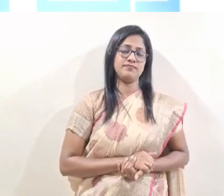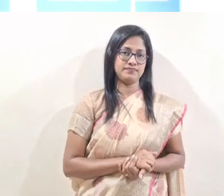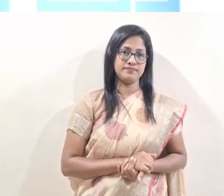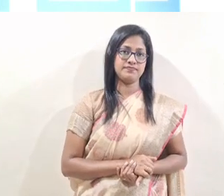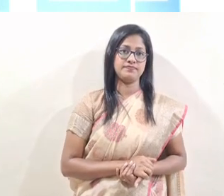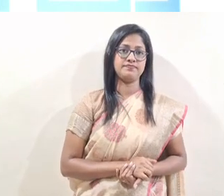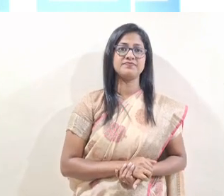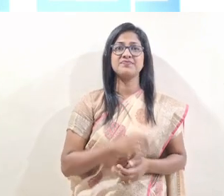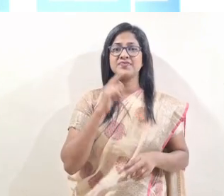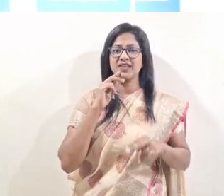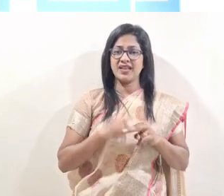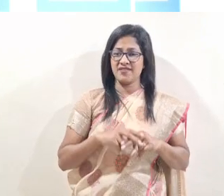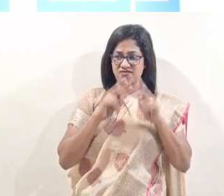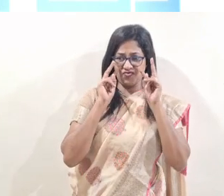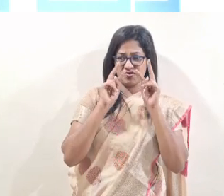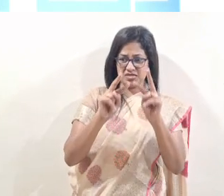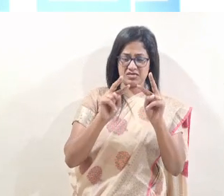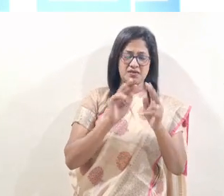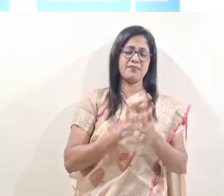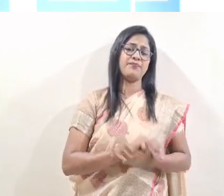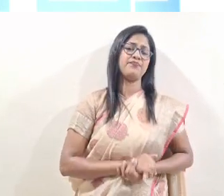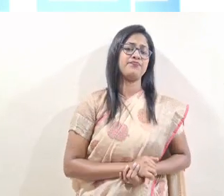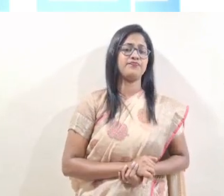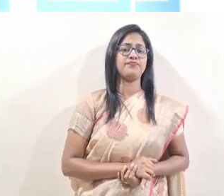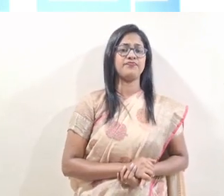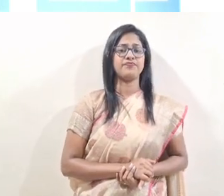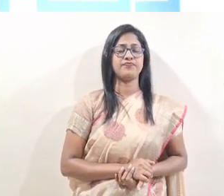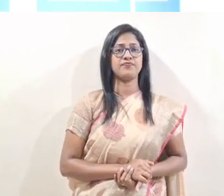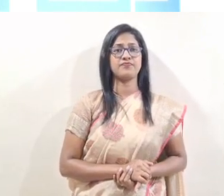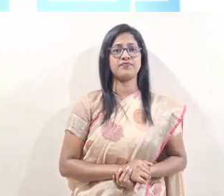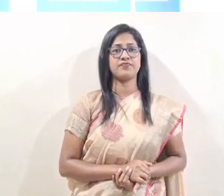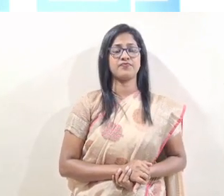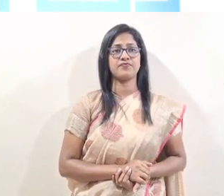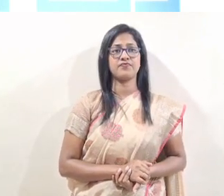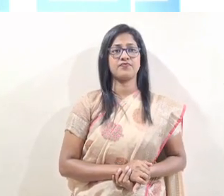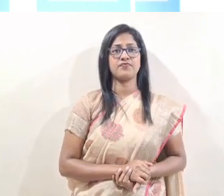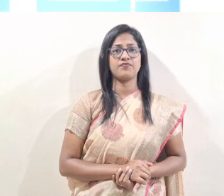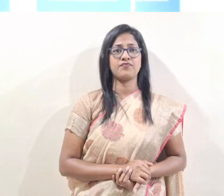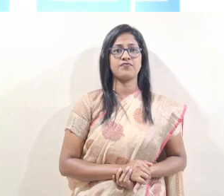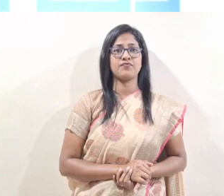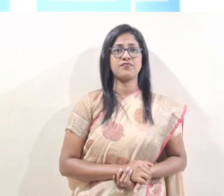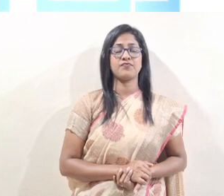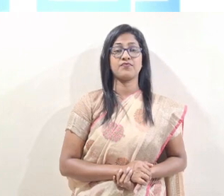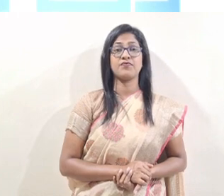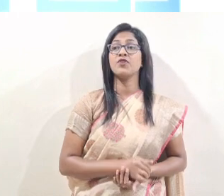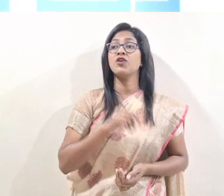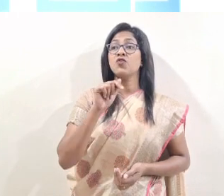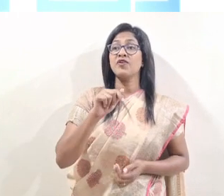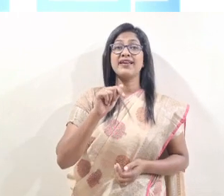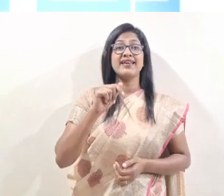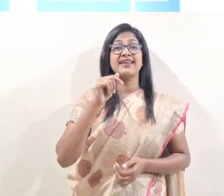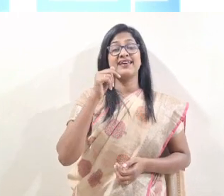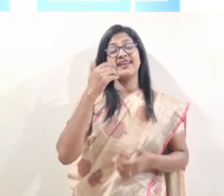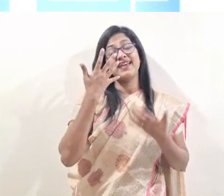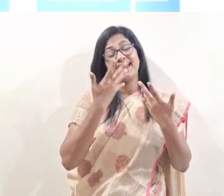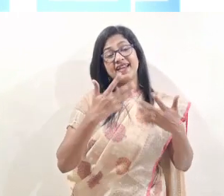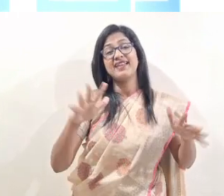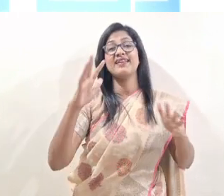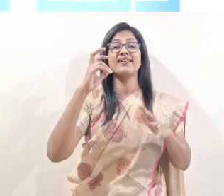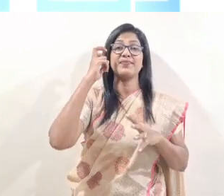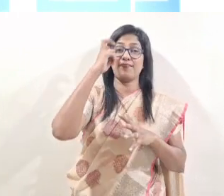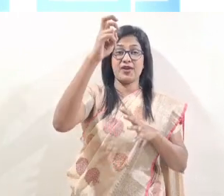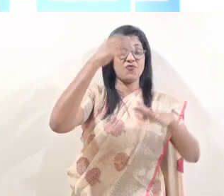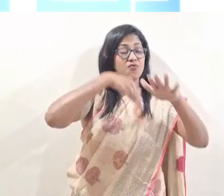just looking at it this way, what is the most critical asset that any